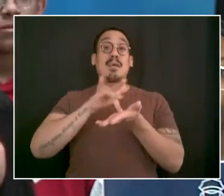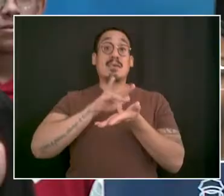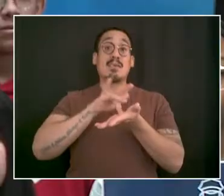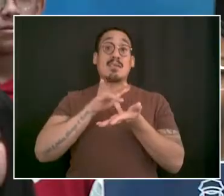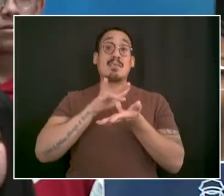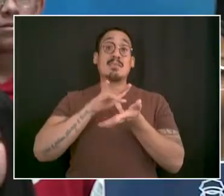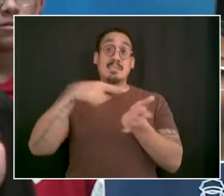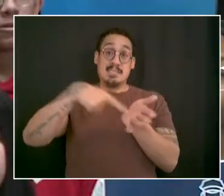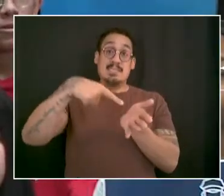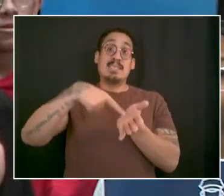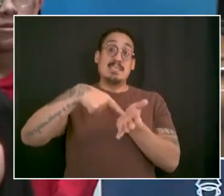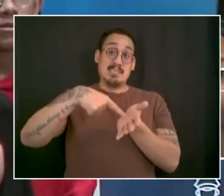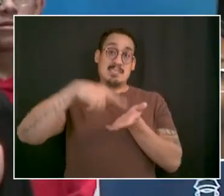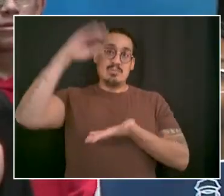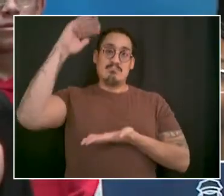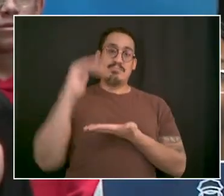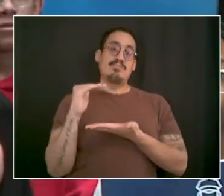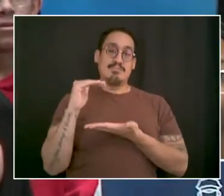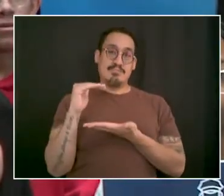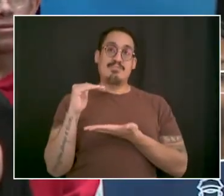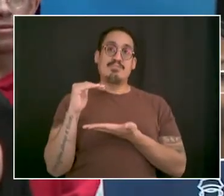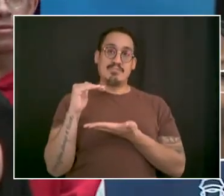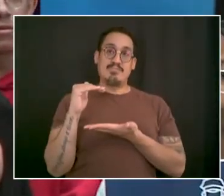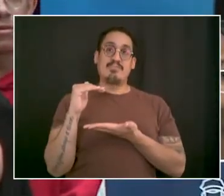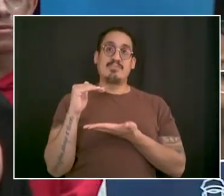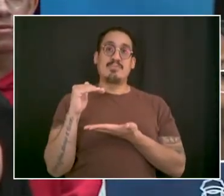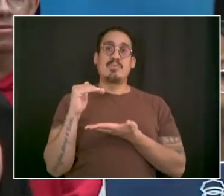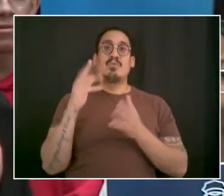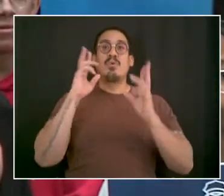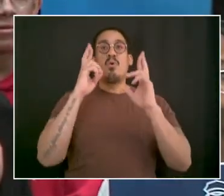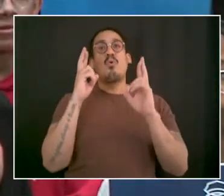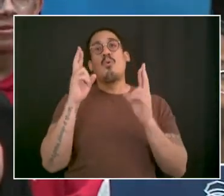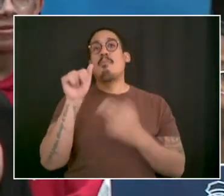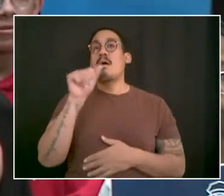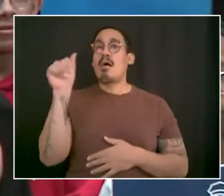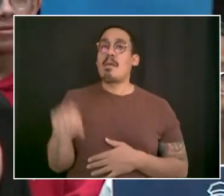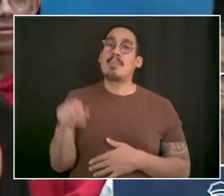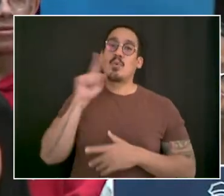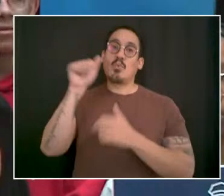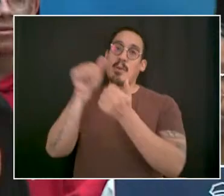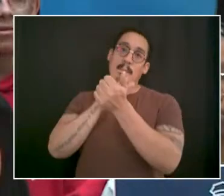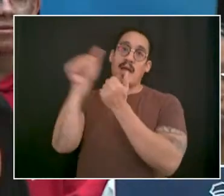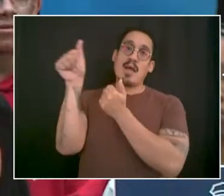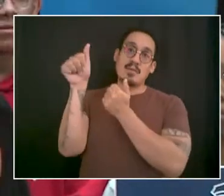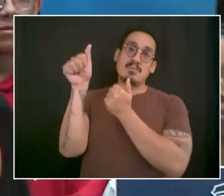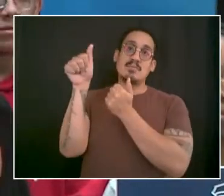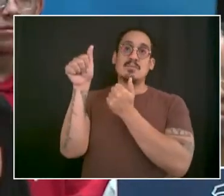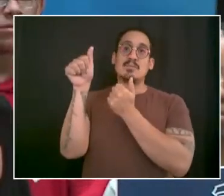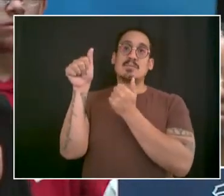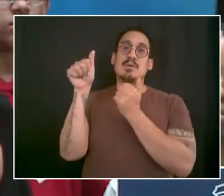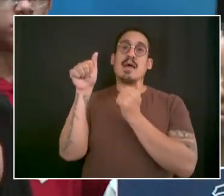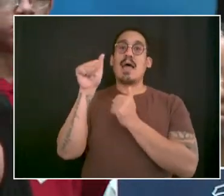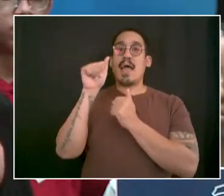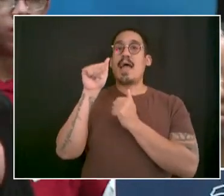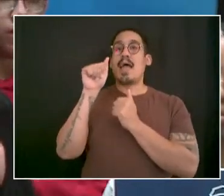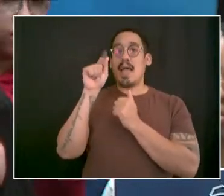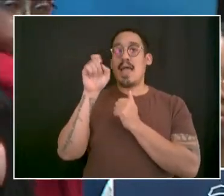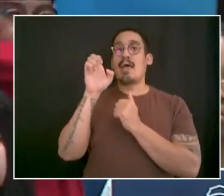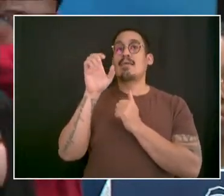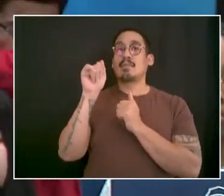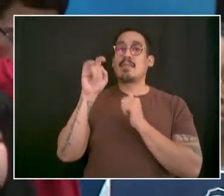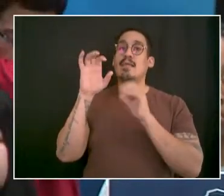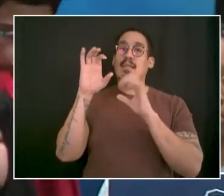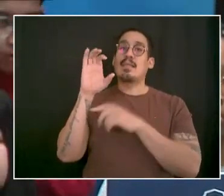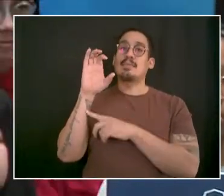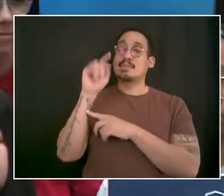that this year in Albany we will pass Axe the Tax for the Working Class. This will eliminate